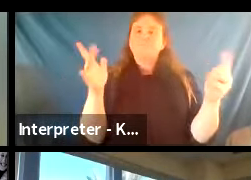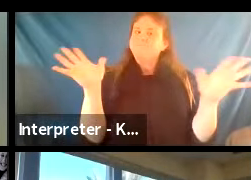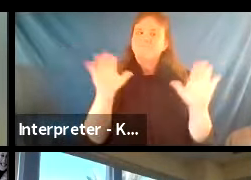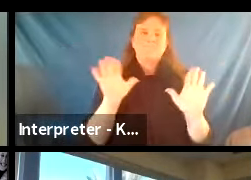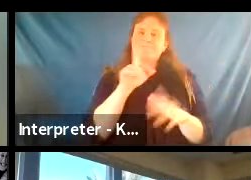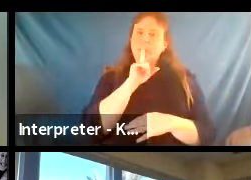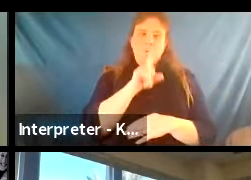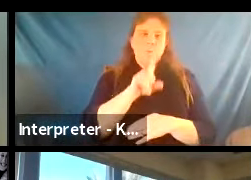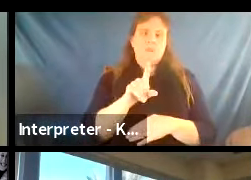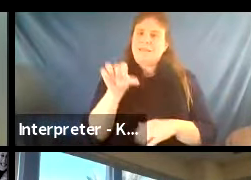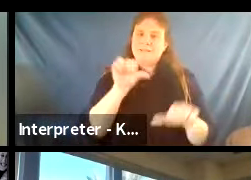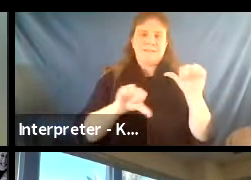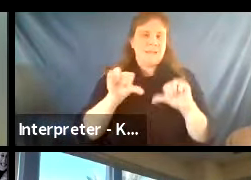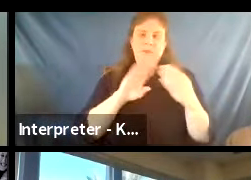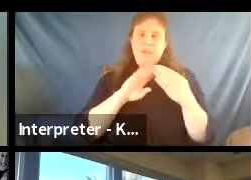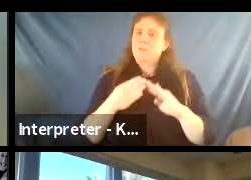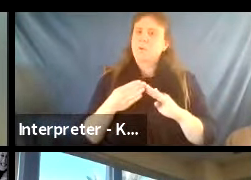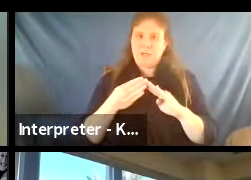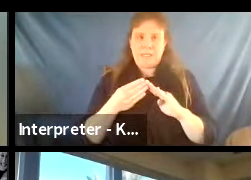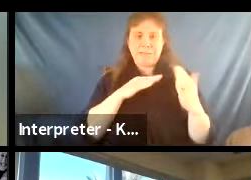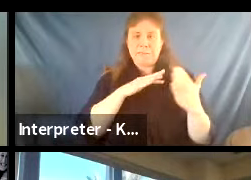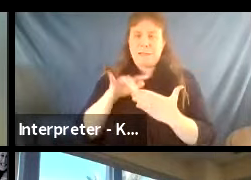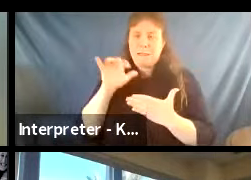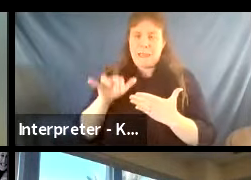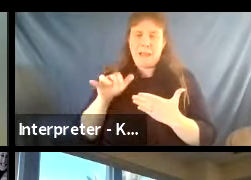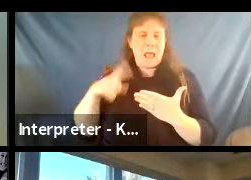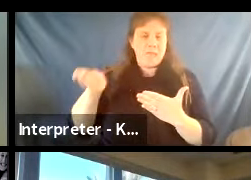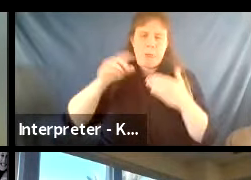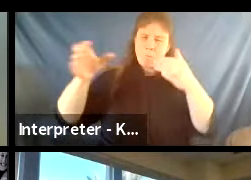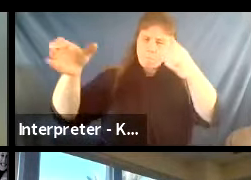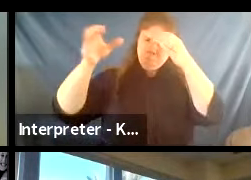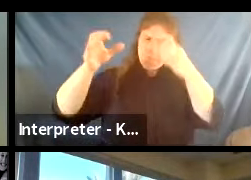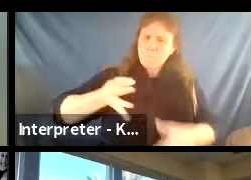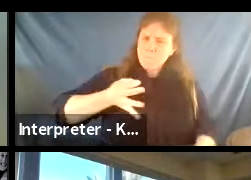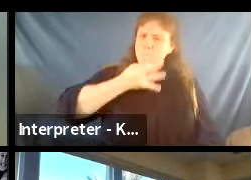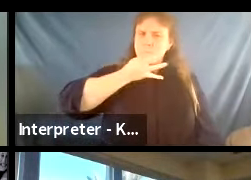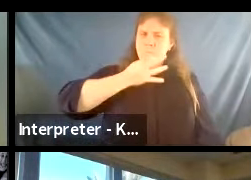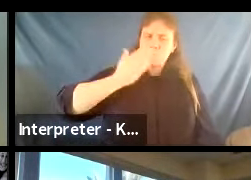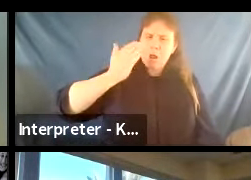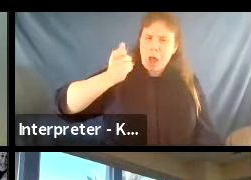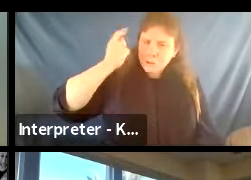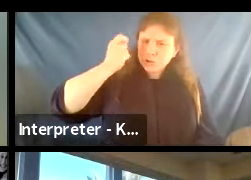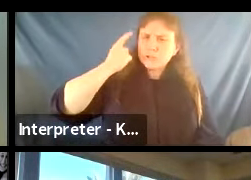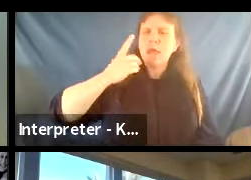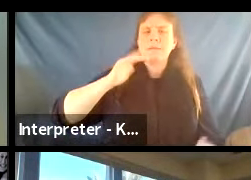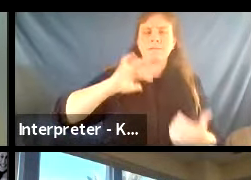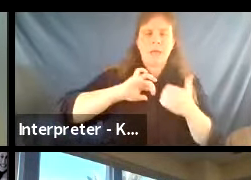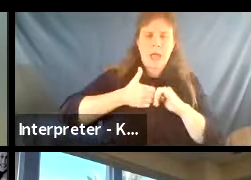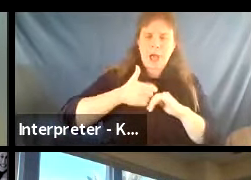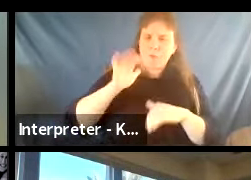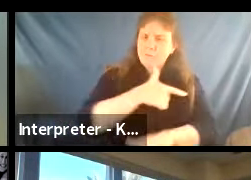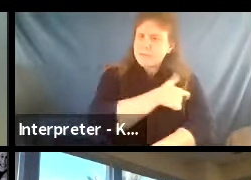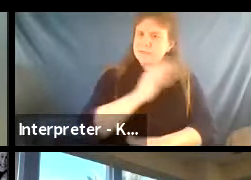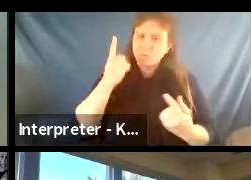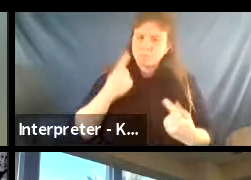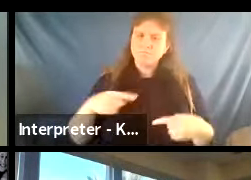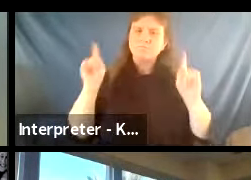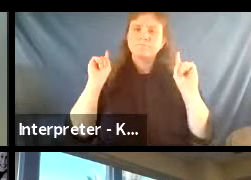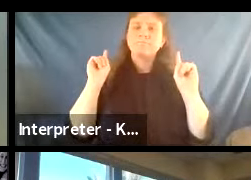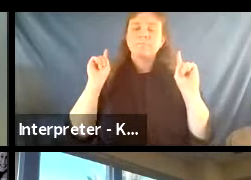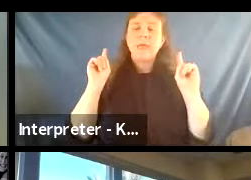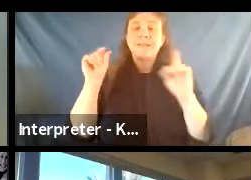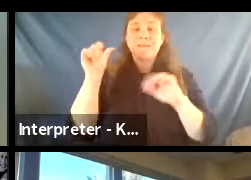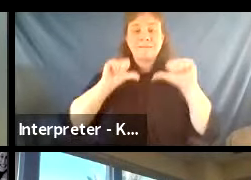those members is because they are really experts in this field and have looked at the data about efficacy. And they feel really strongly that we